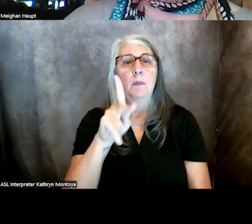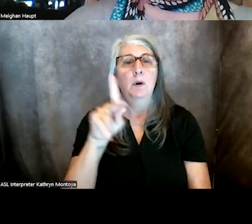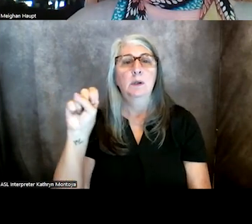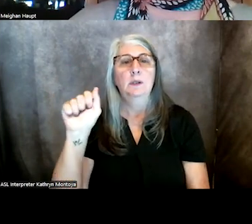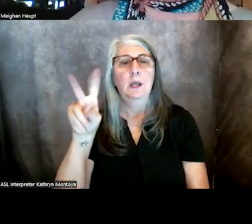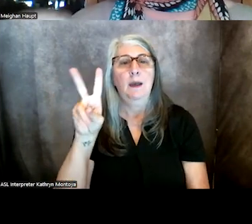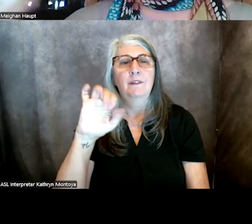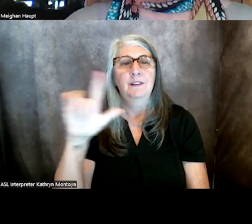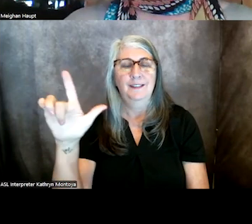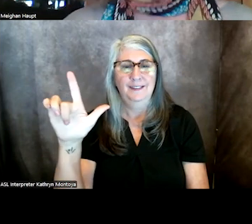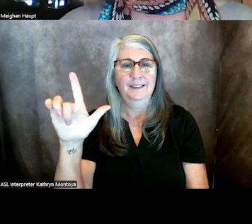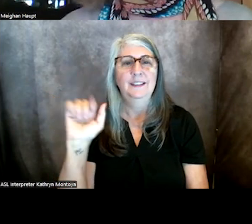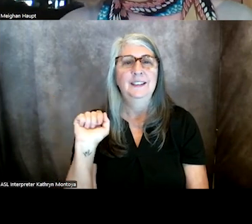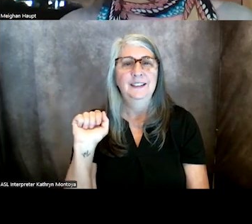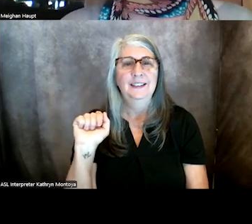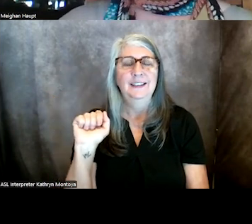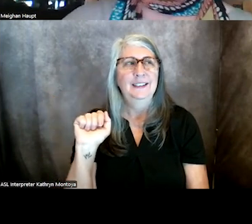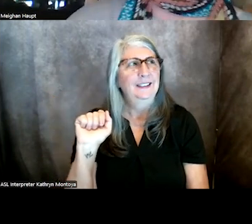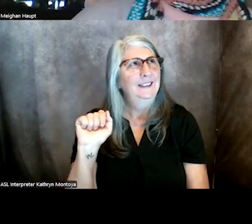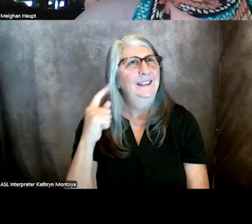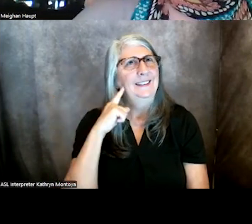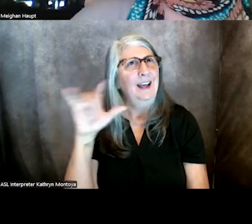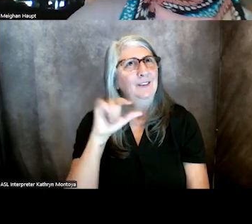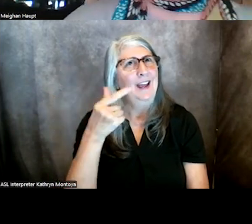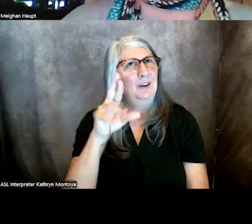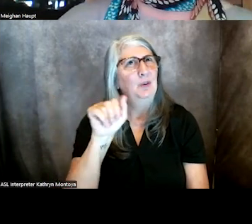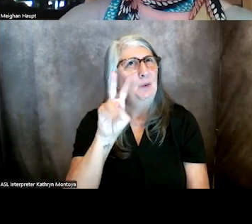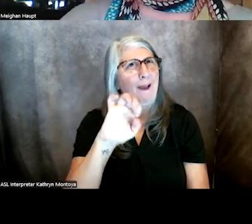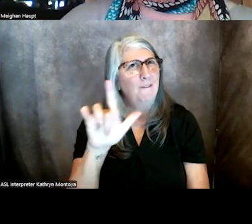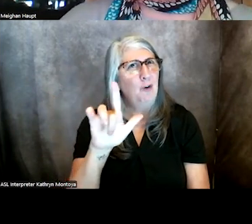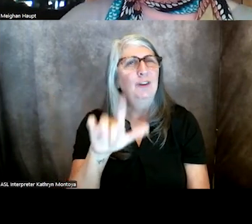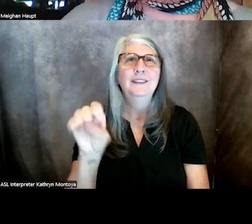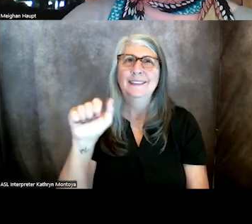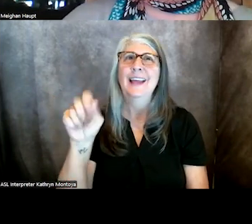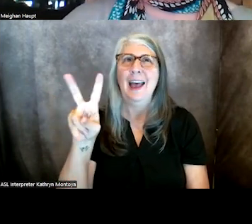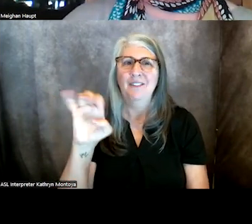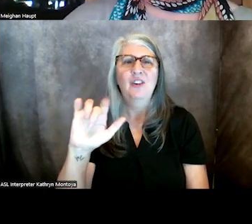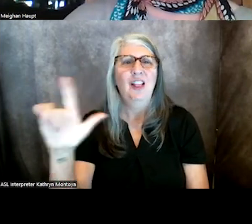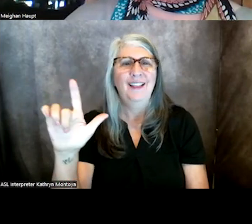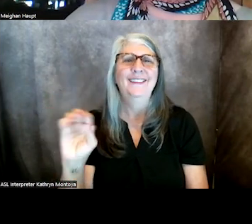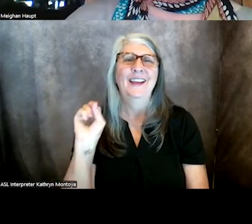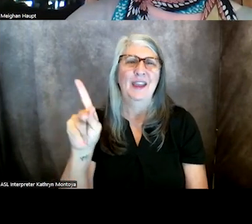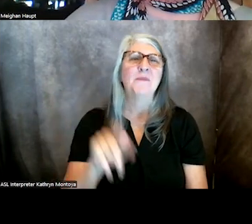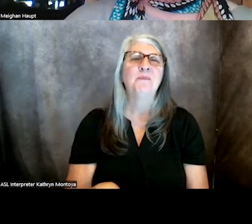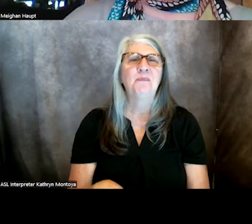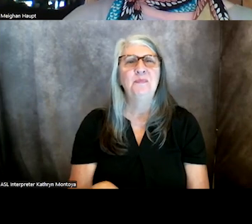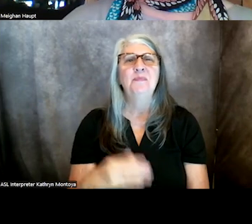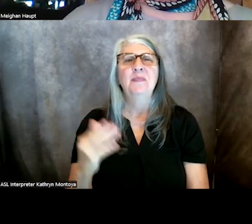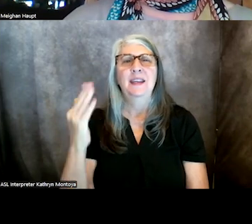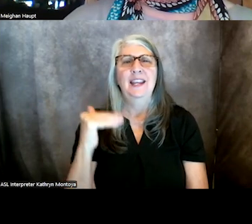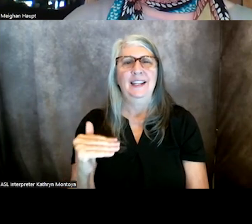Saville. His name rhymed with gravel. I remember he said that. So anyway, and let's go to the next slide.